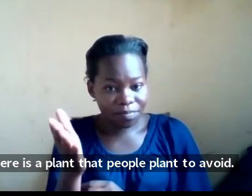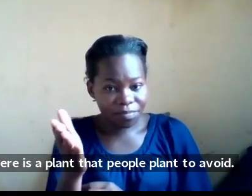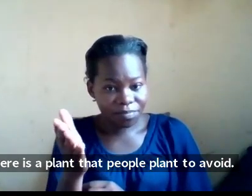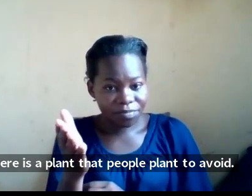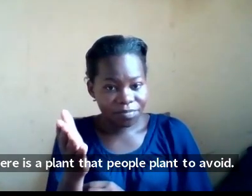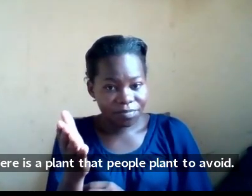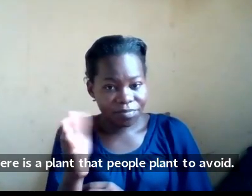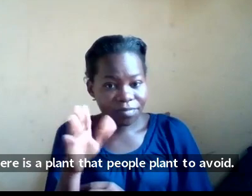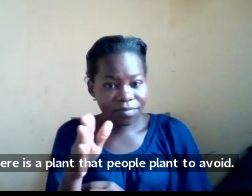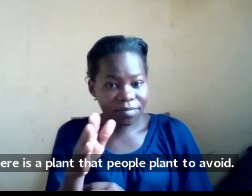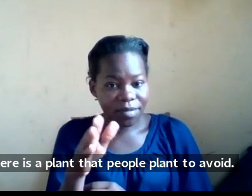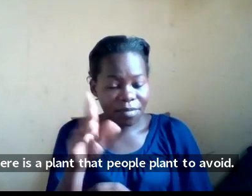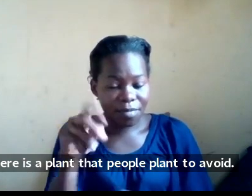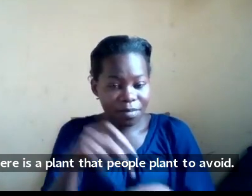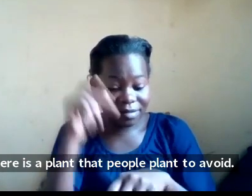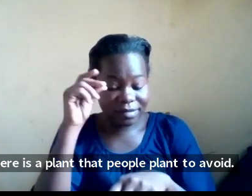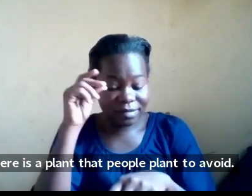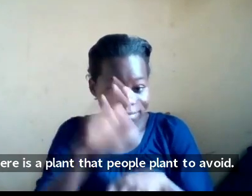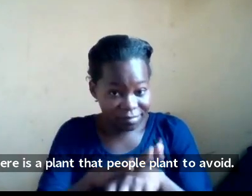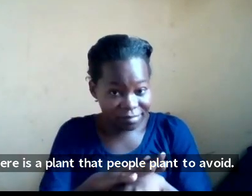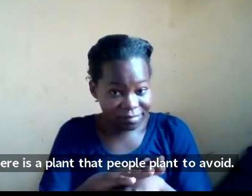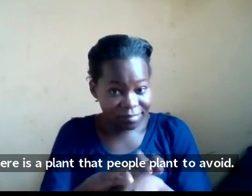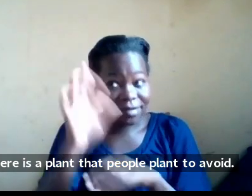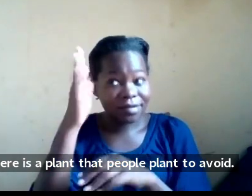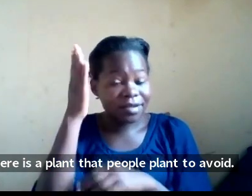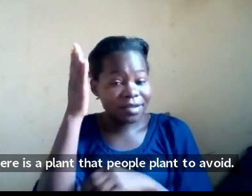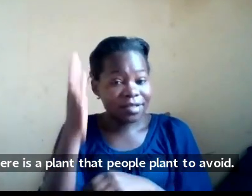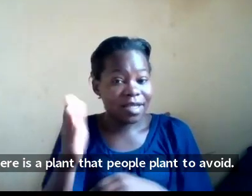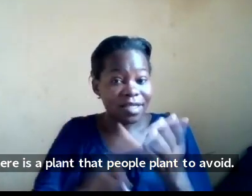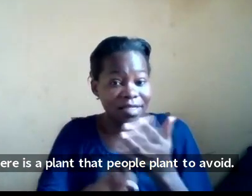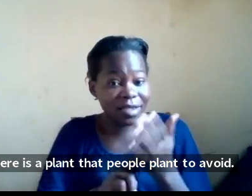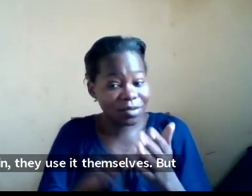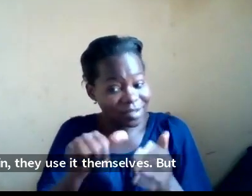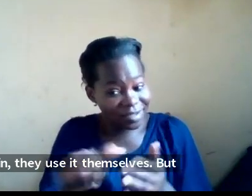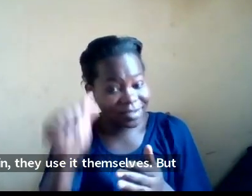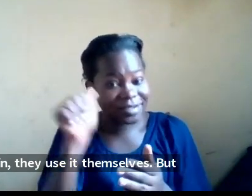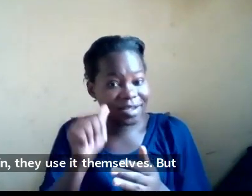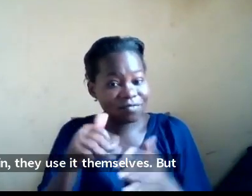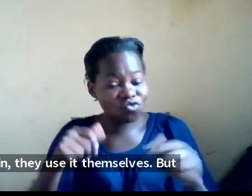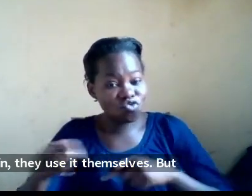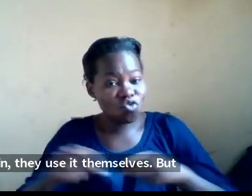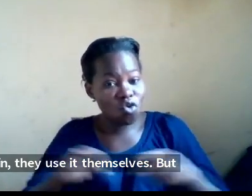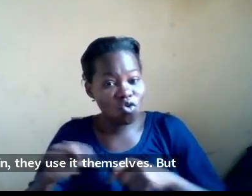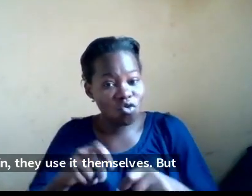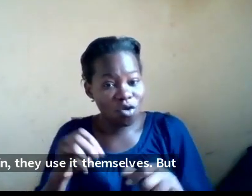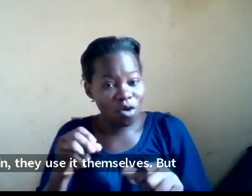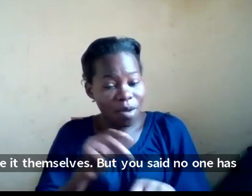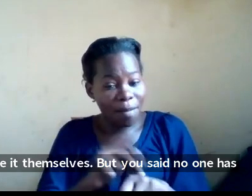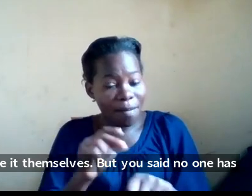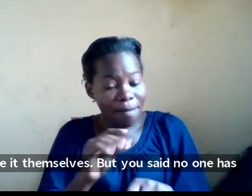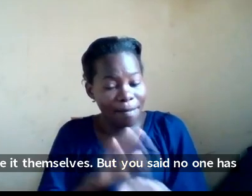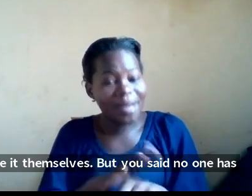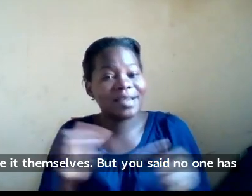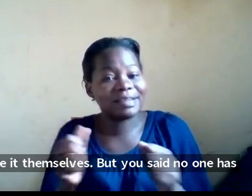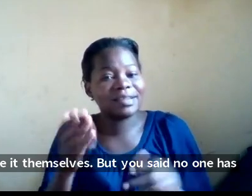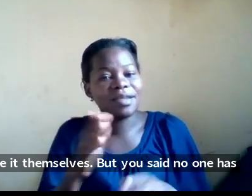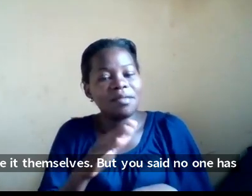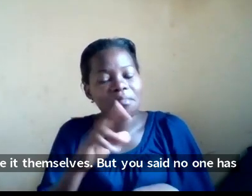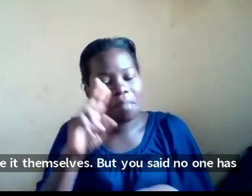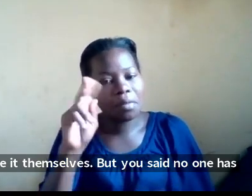getting malaria, and it's planted, they use it themselves. But you see, no one has taken time to research around that plant.